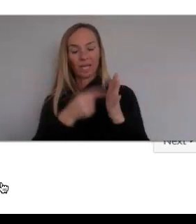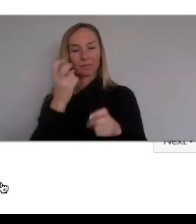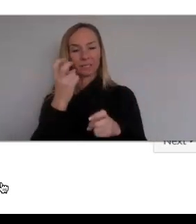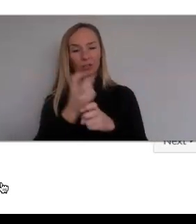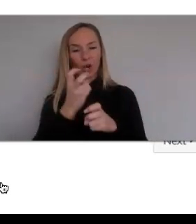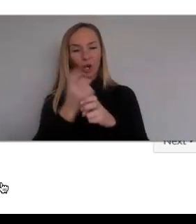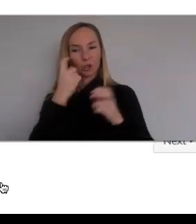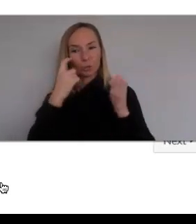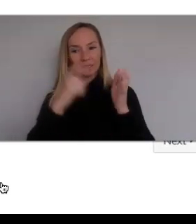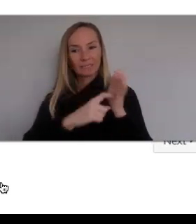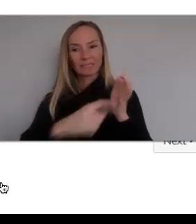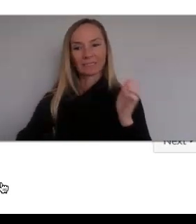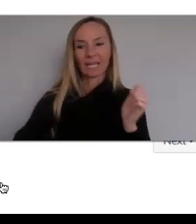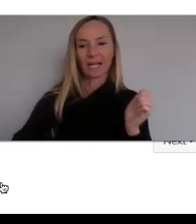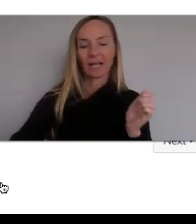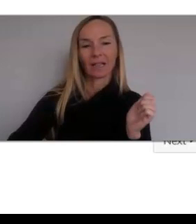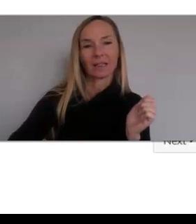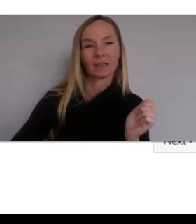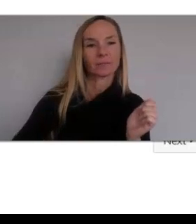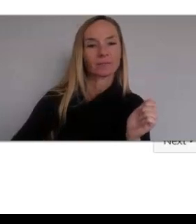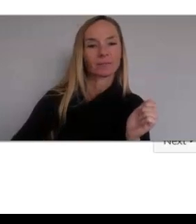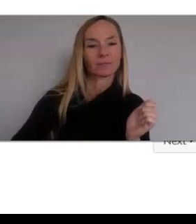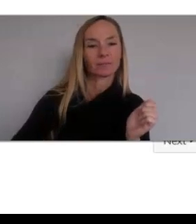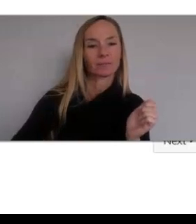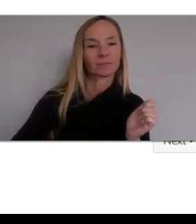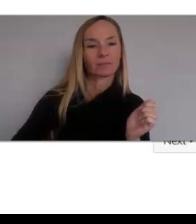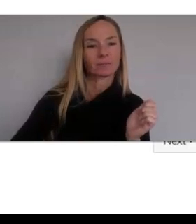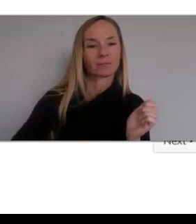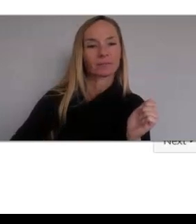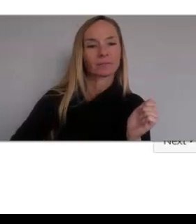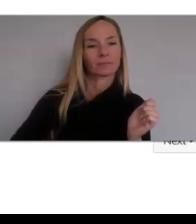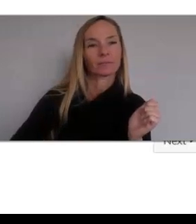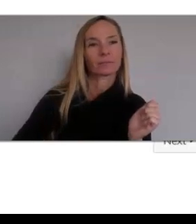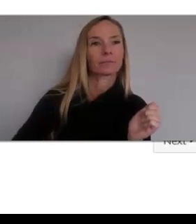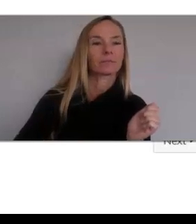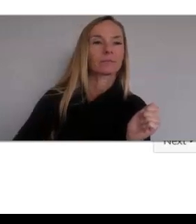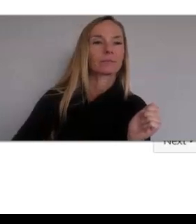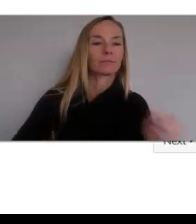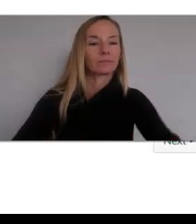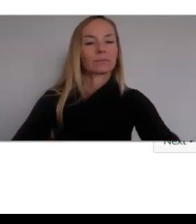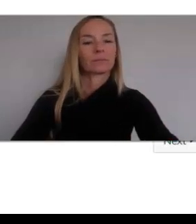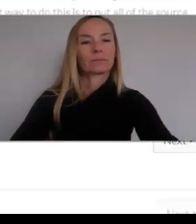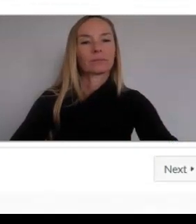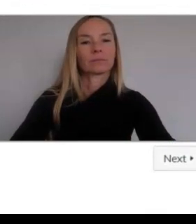when you are incorporating other voices into your writing, where your writing begins and ends,